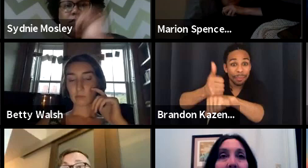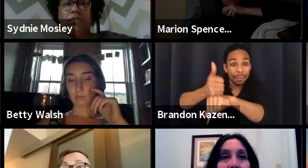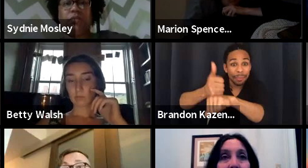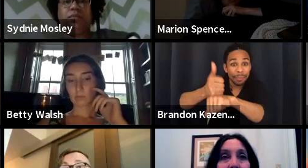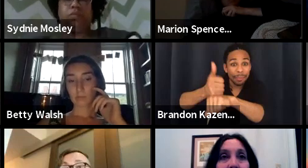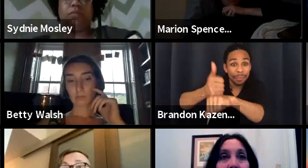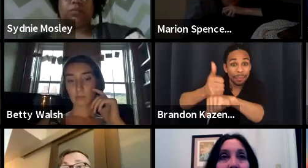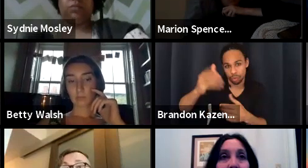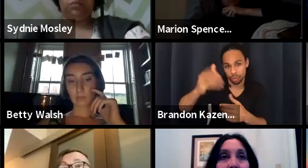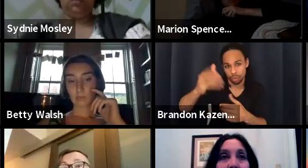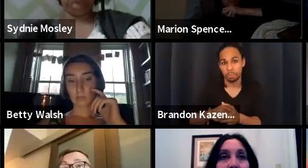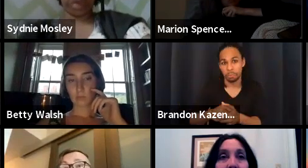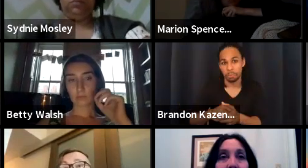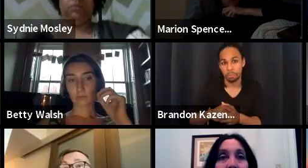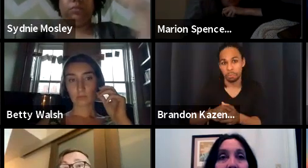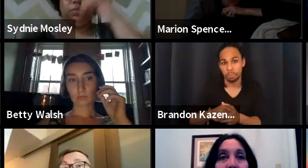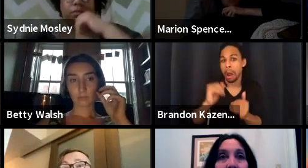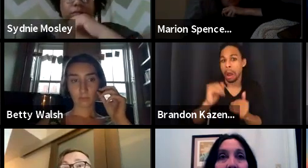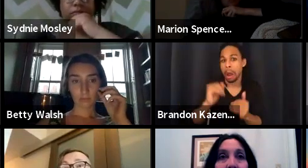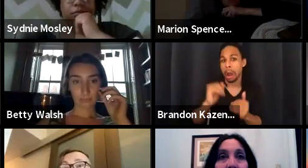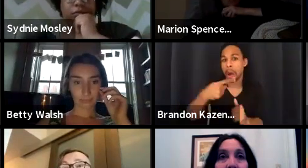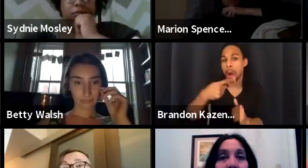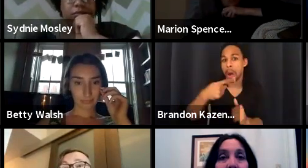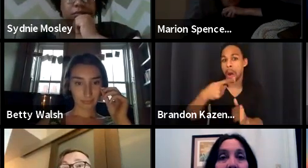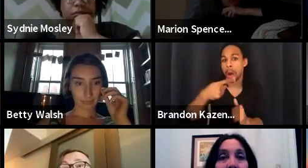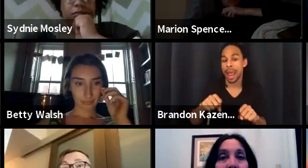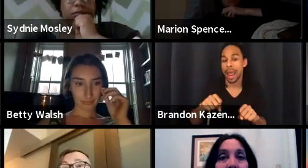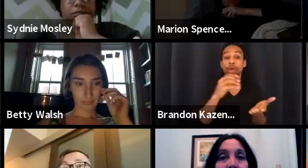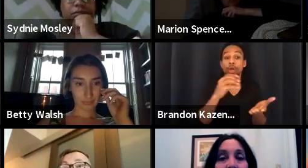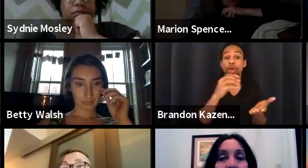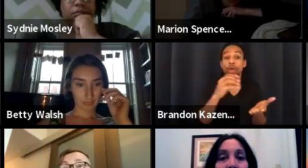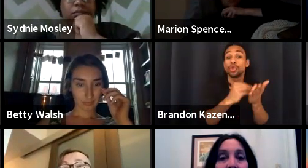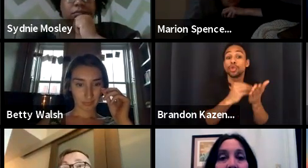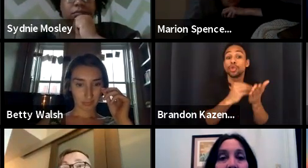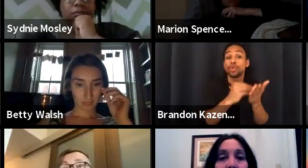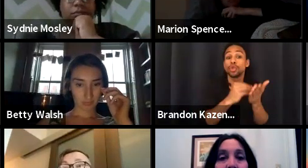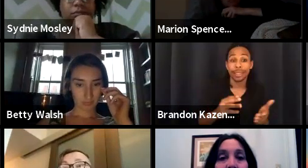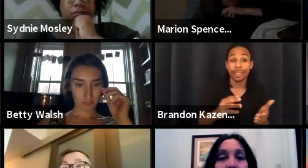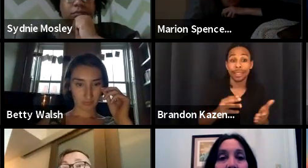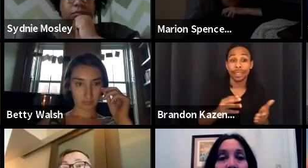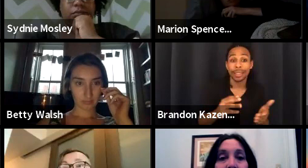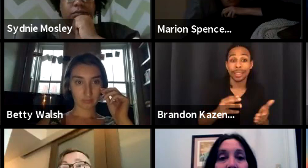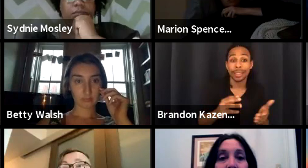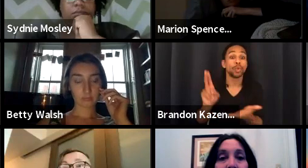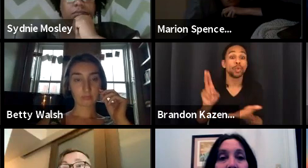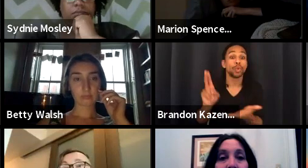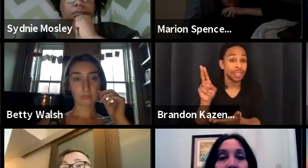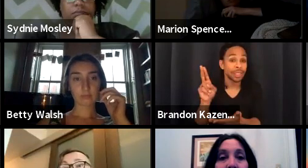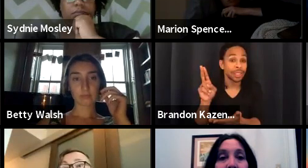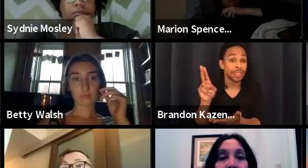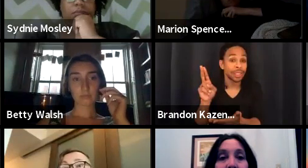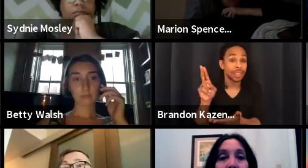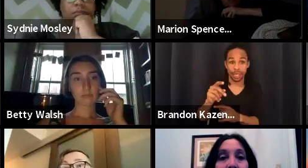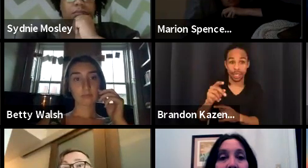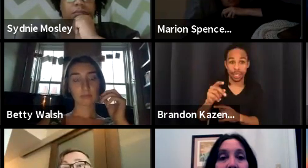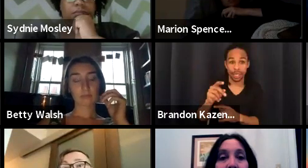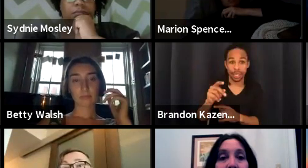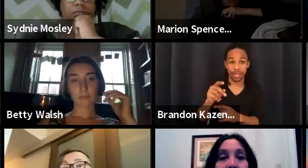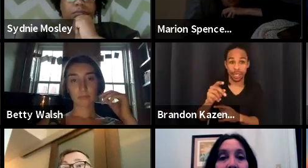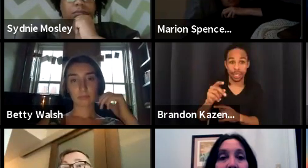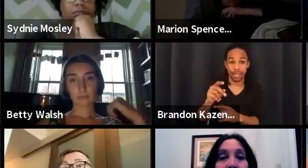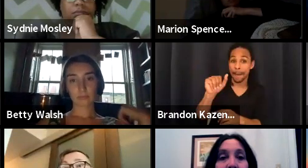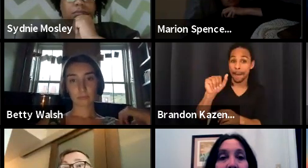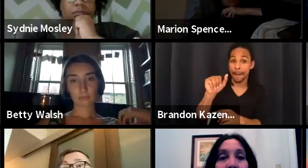and universities, get at Jillian, and also, you know, how can we do this on a grassroots level is what I'm